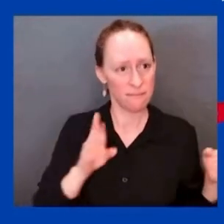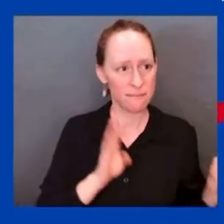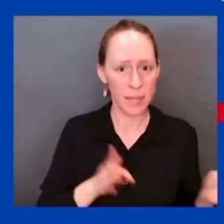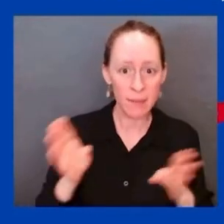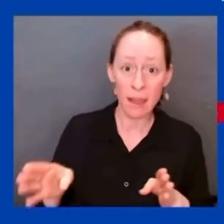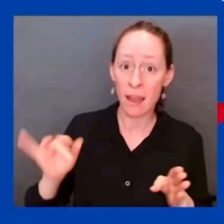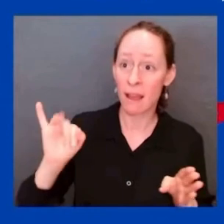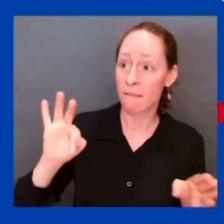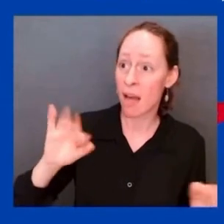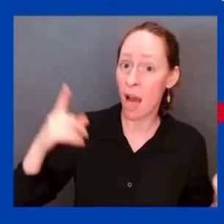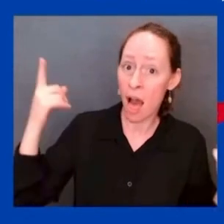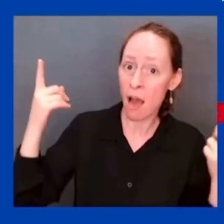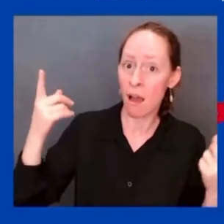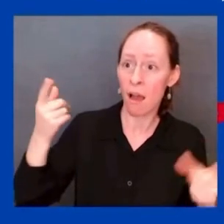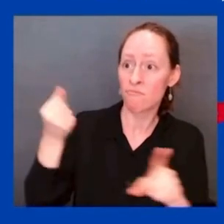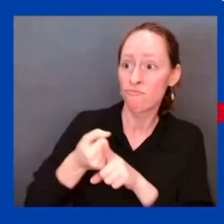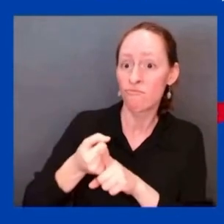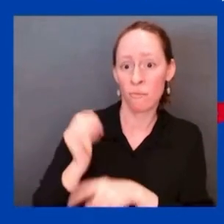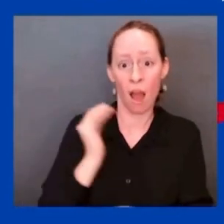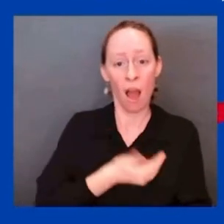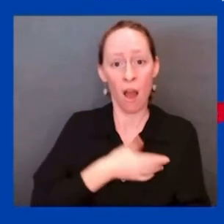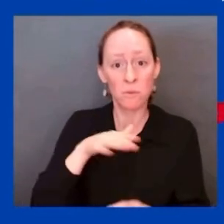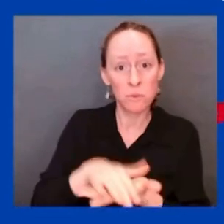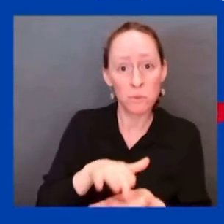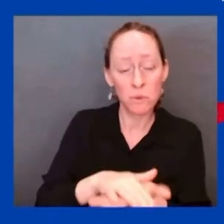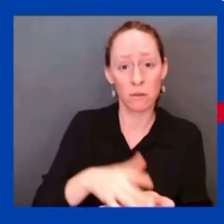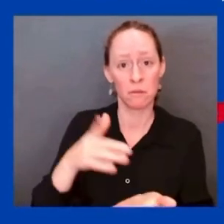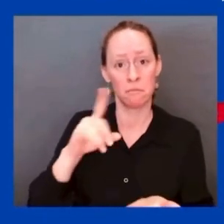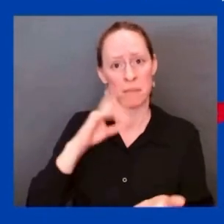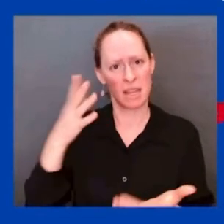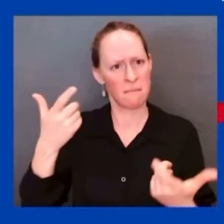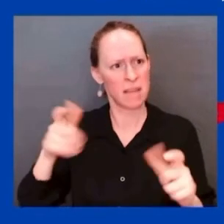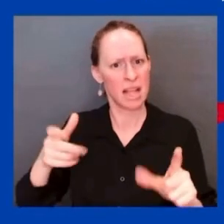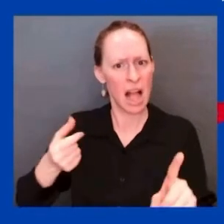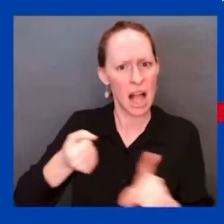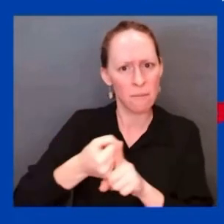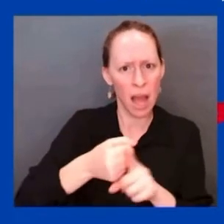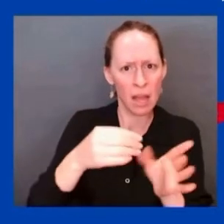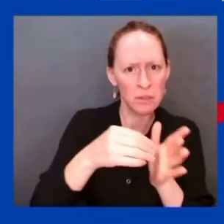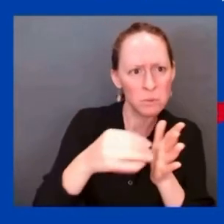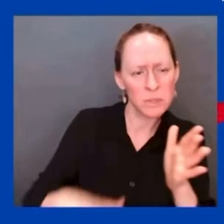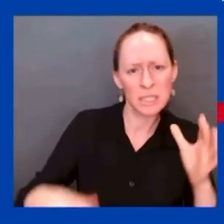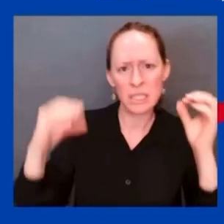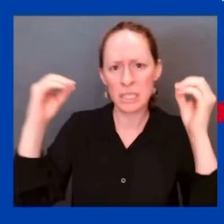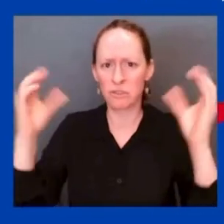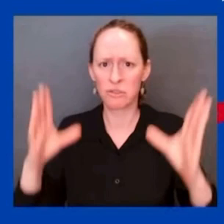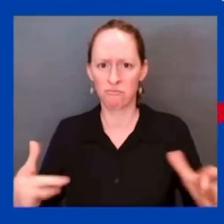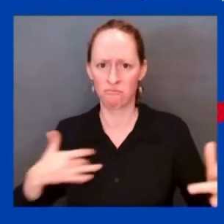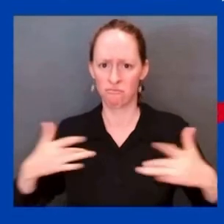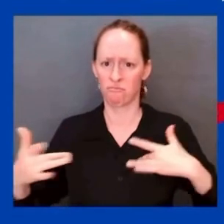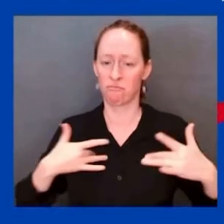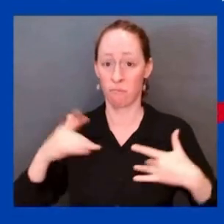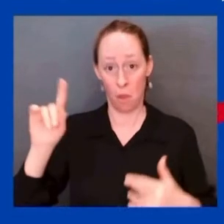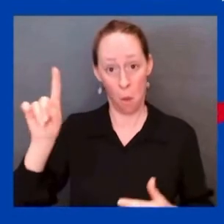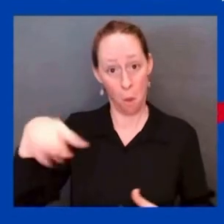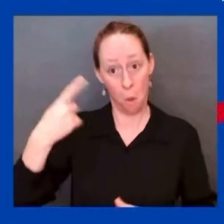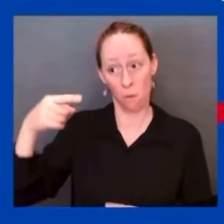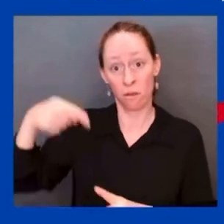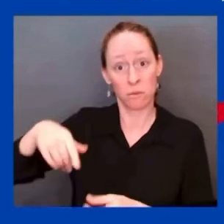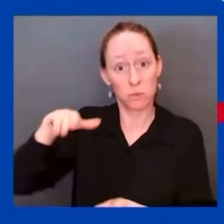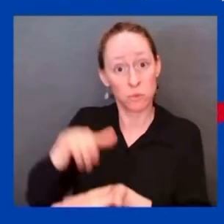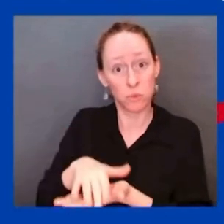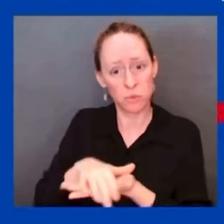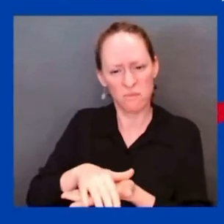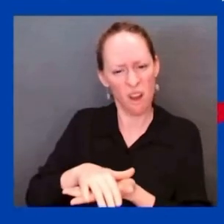far too often, both in and outside of the school. As our families, communities, and country reel